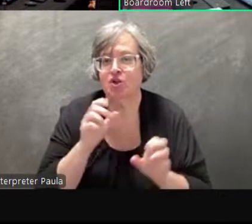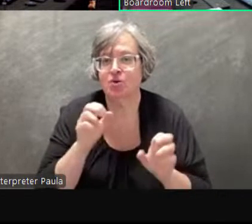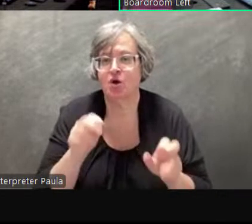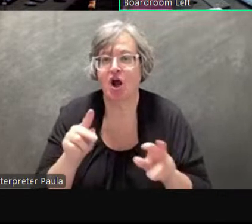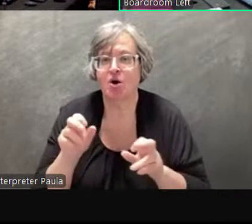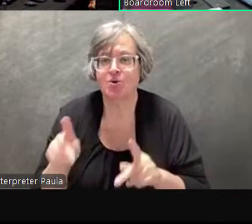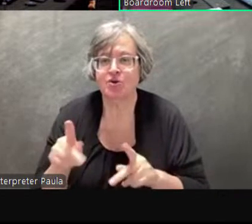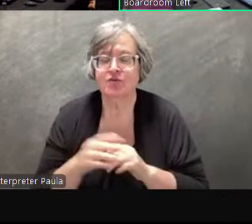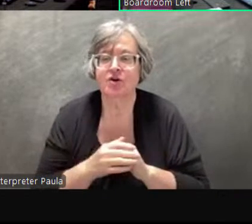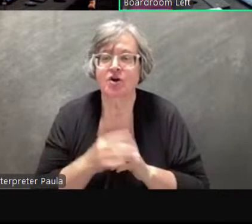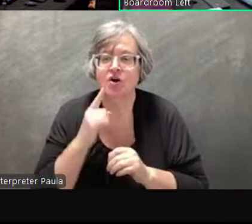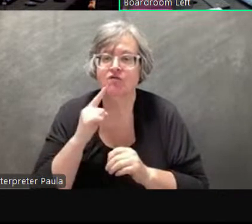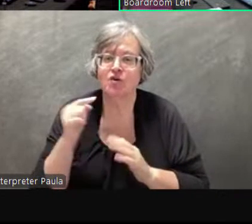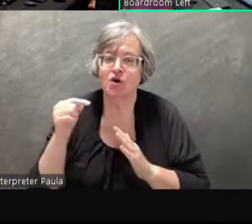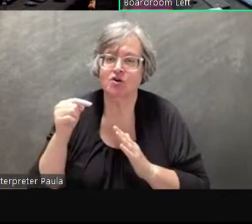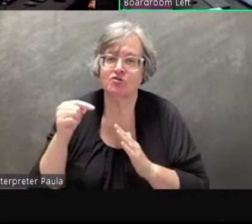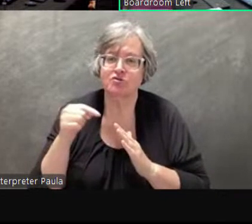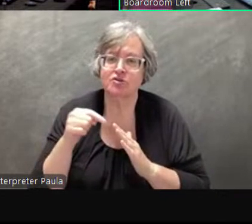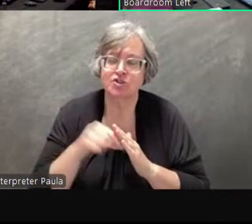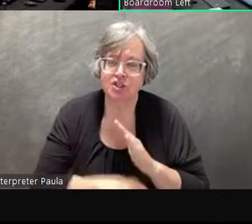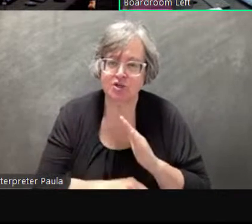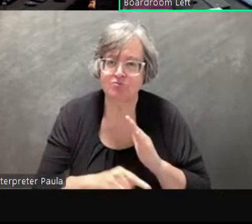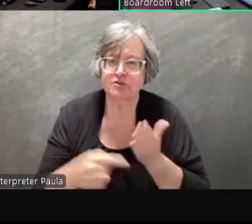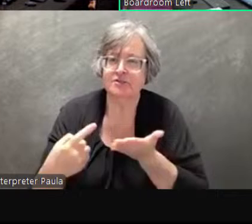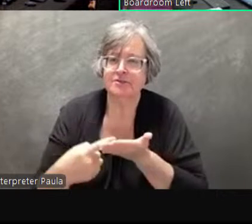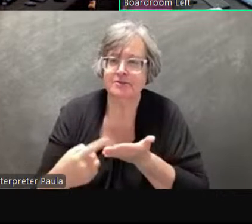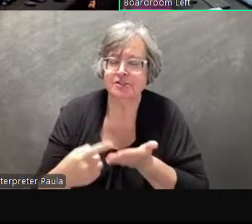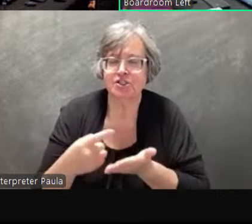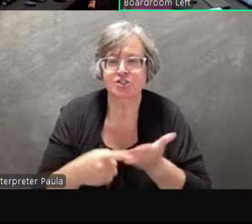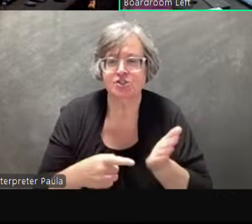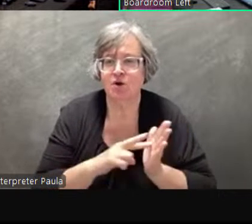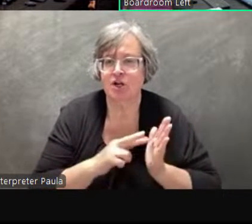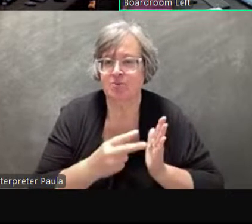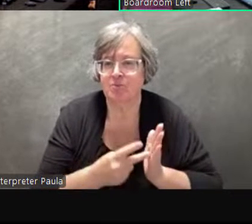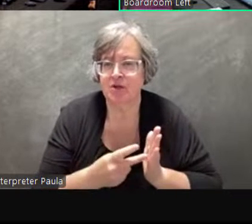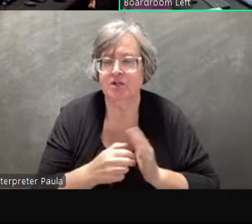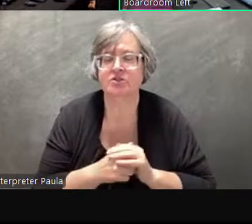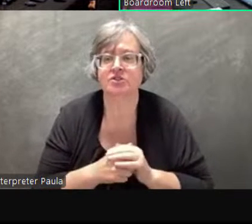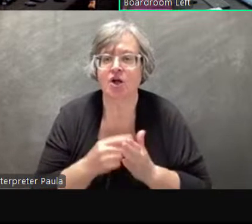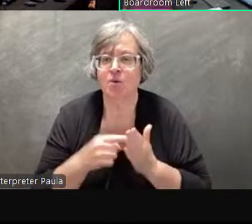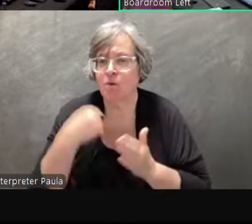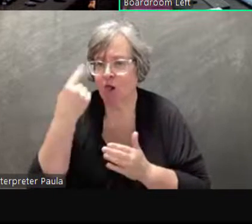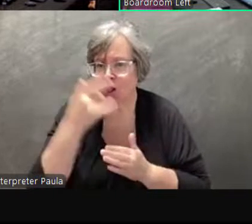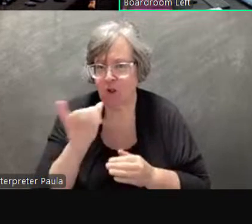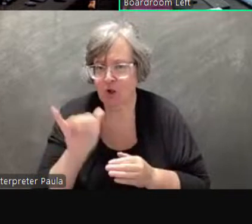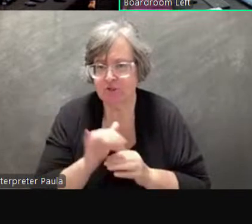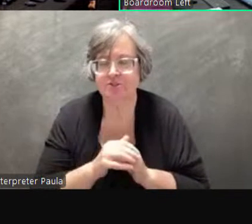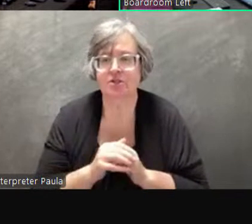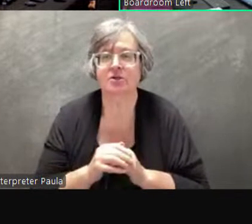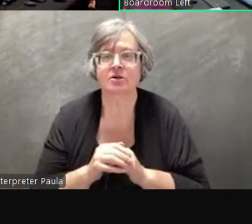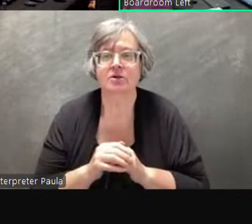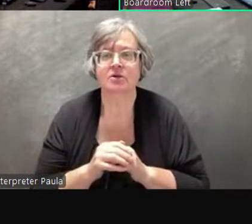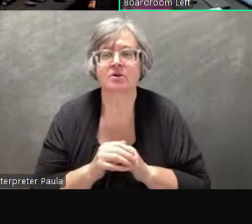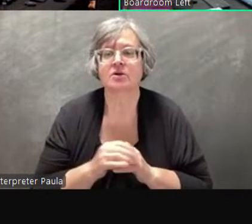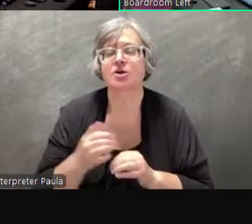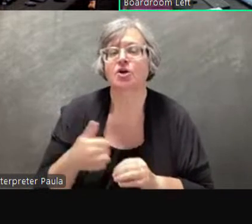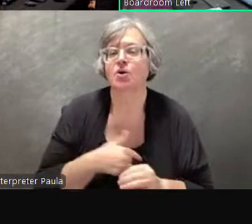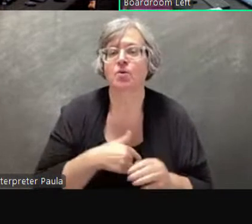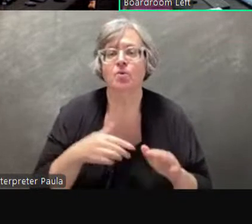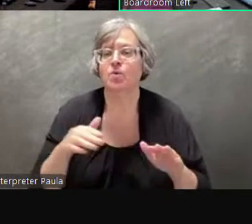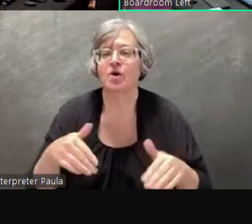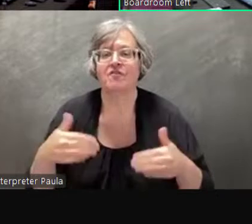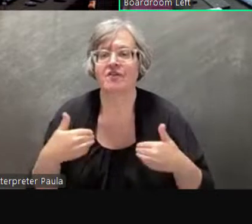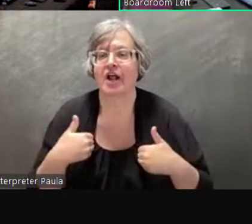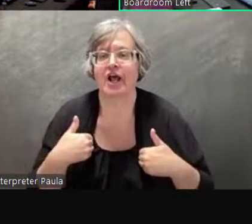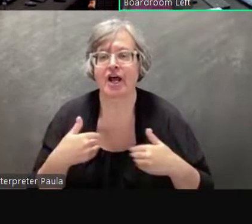opportunities for a much deeper dive into what that means and what that would look like. That we have yet to have